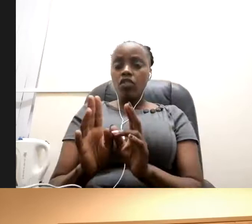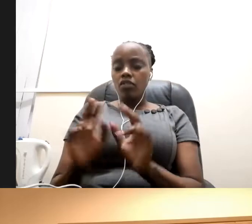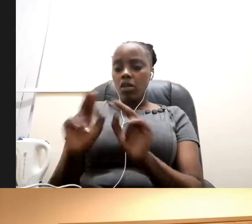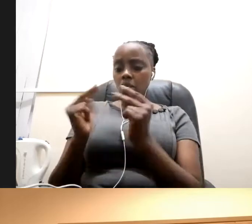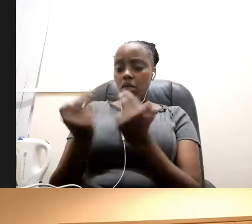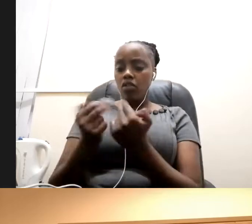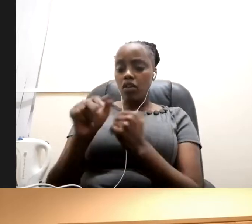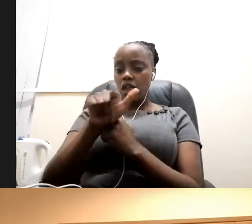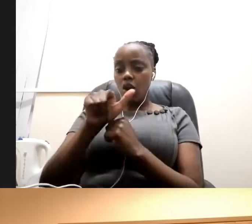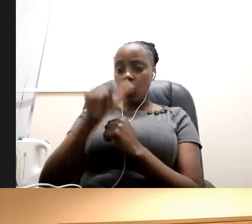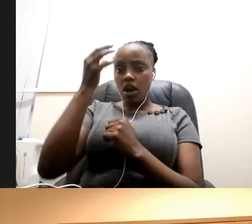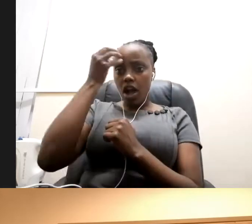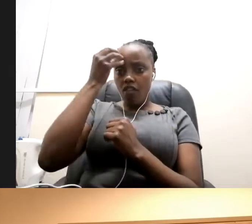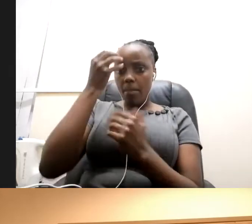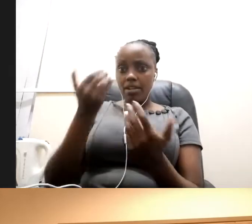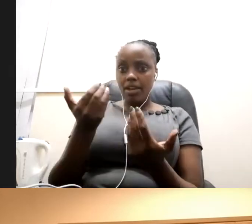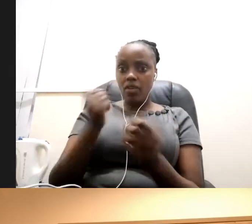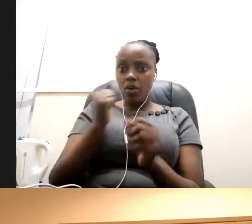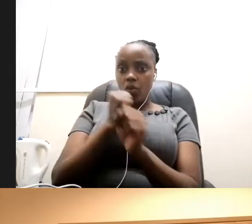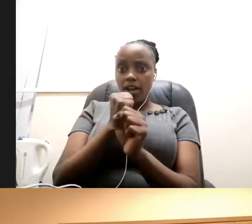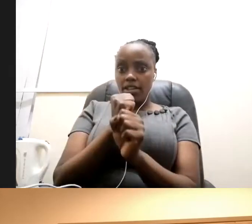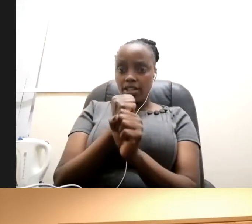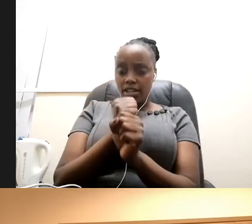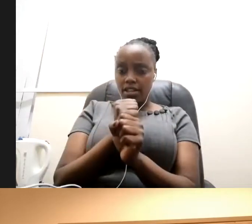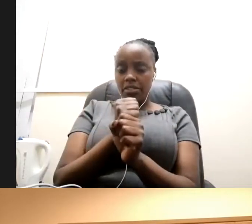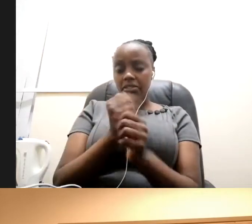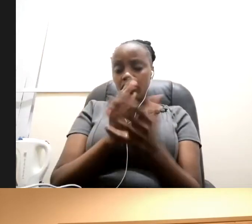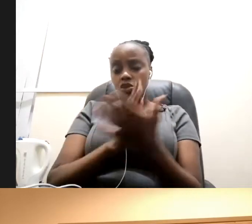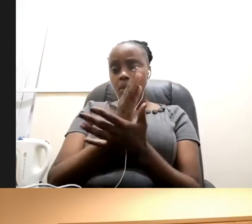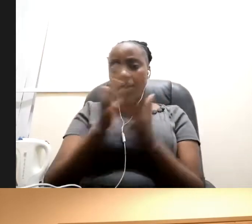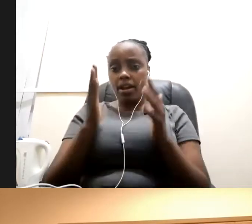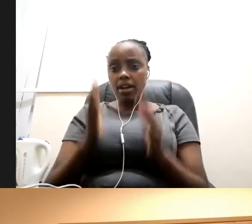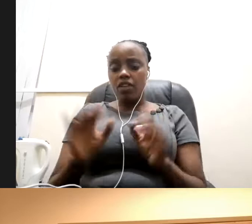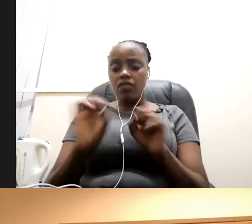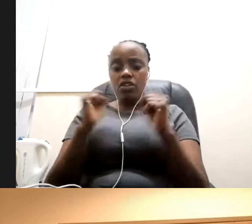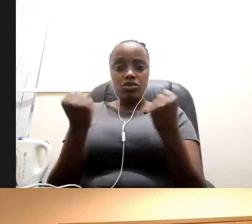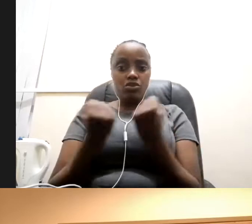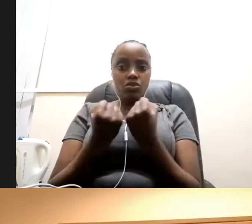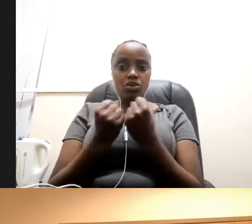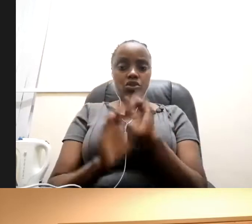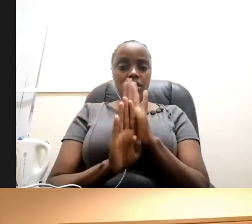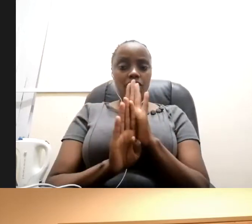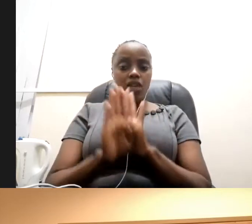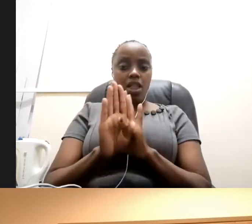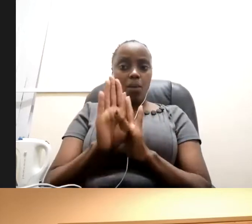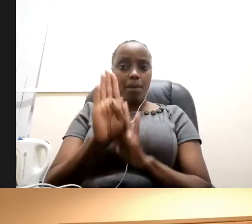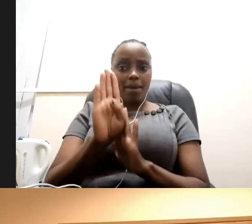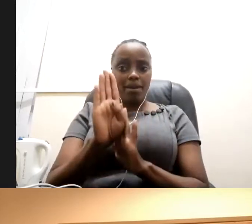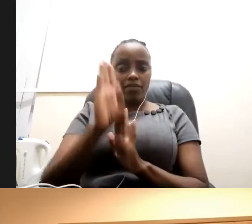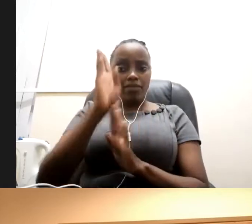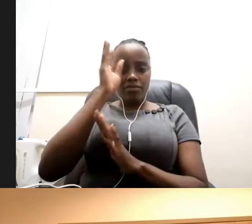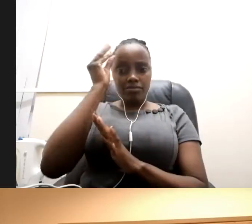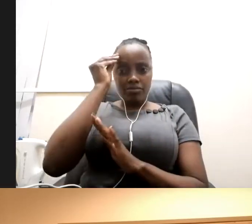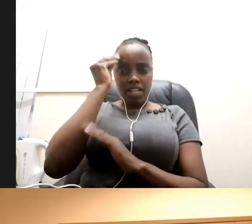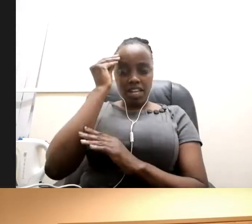Government. They are working in human rights, in social development, and they are studying the